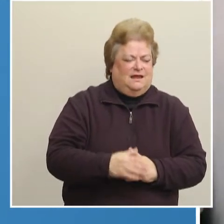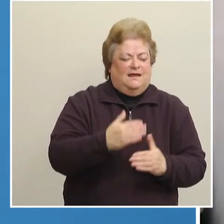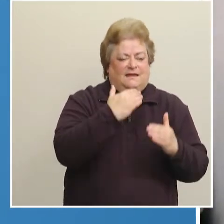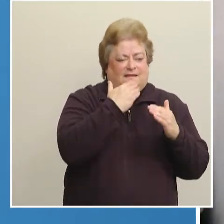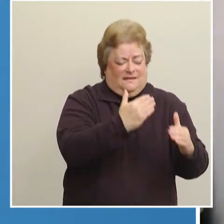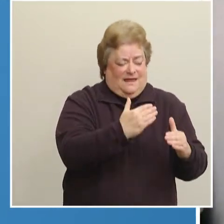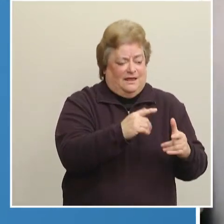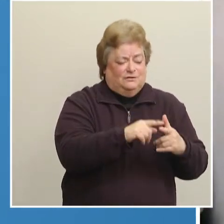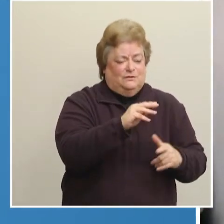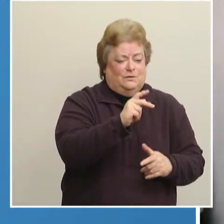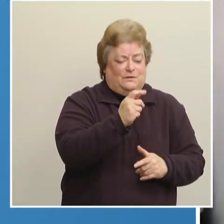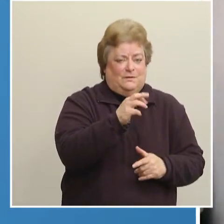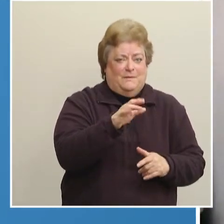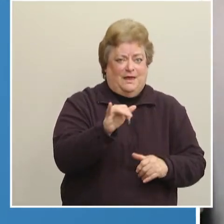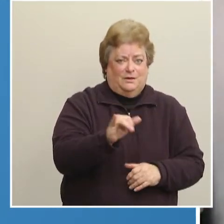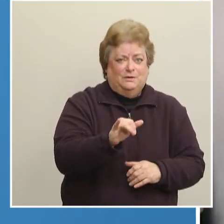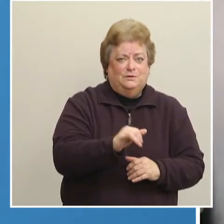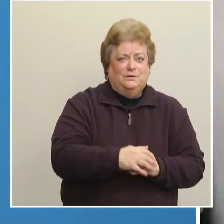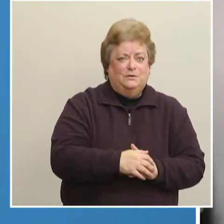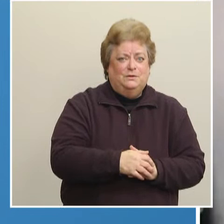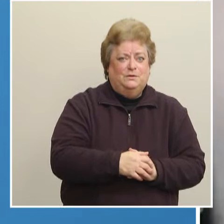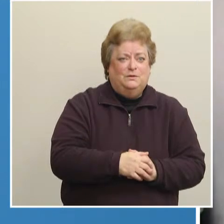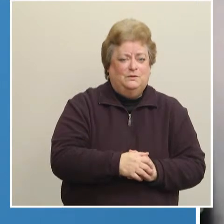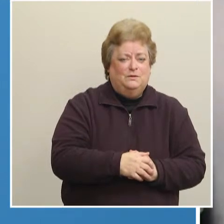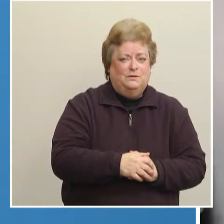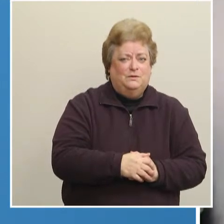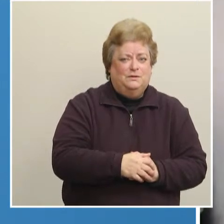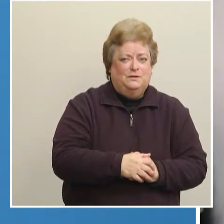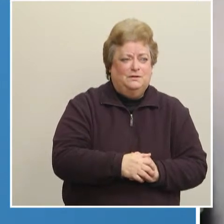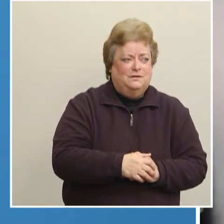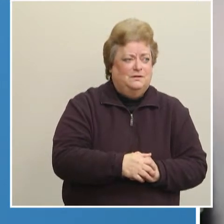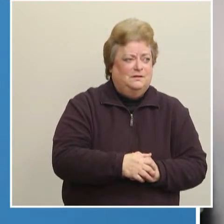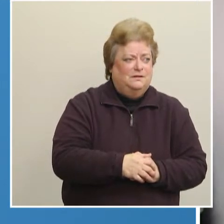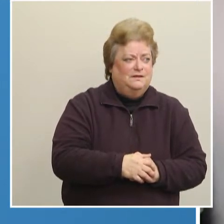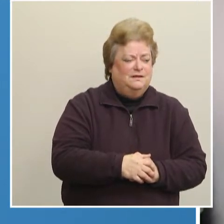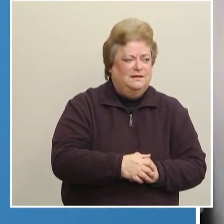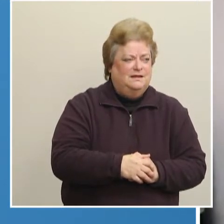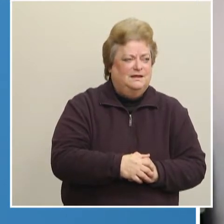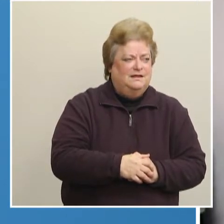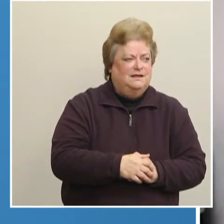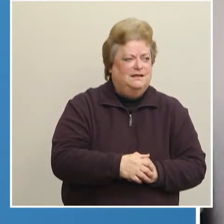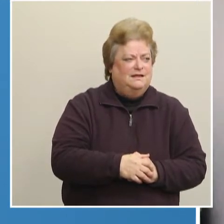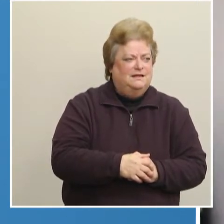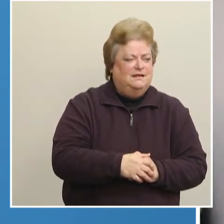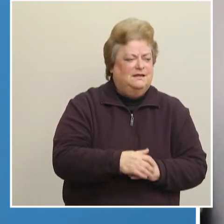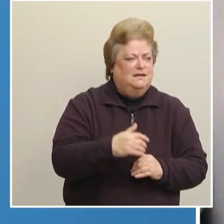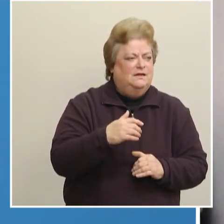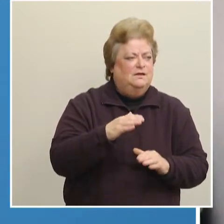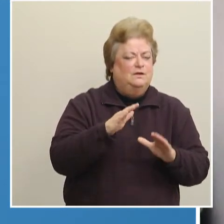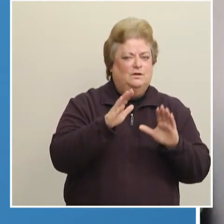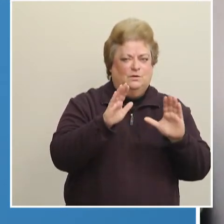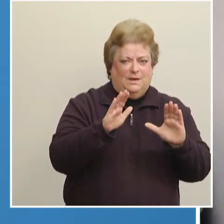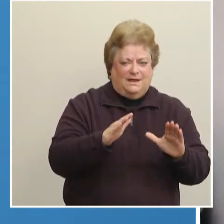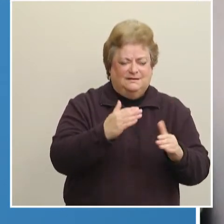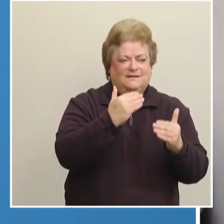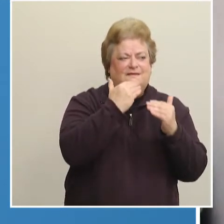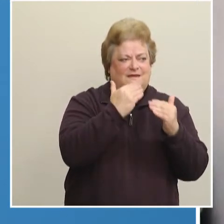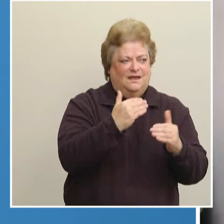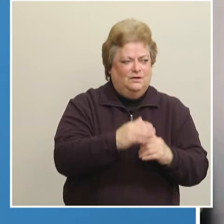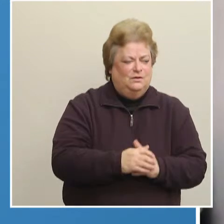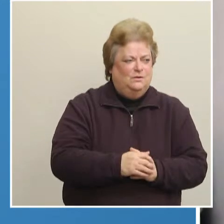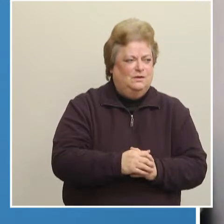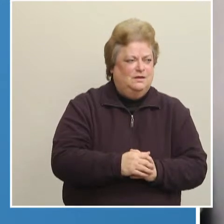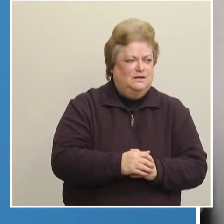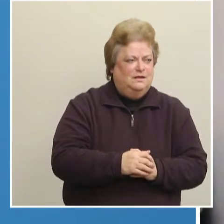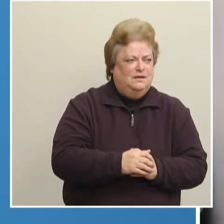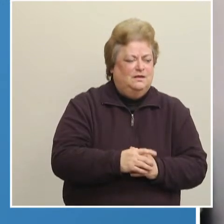mayor. Would you like me to continue now, or do you want me to turn back over to you? Yeah. Okay. Great. Well, thank you. As